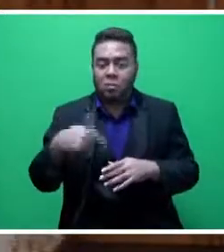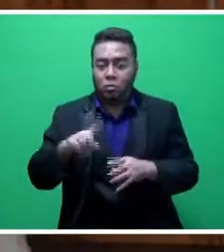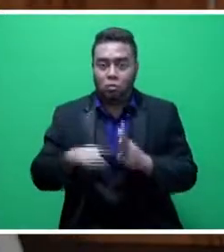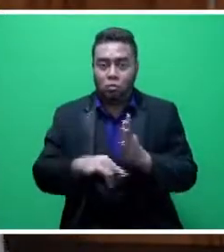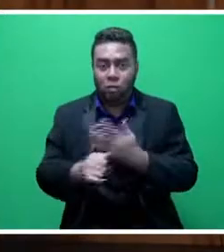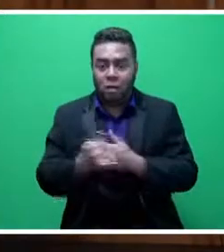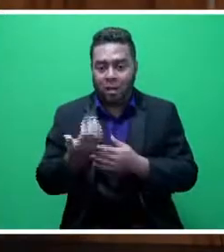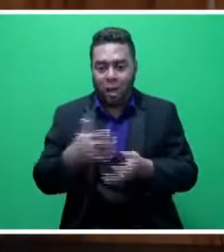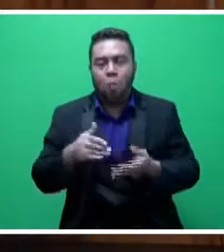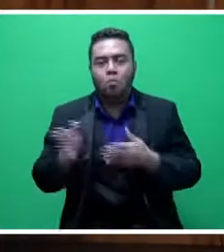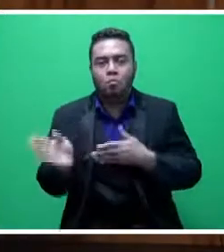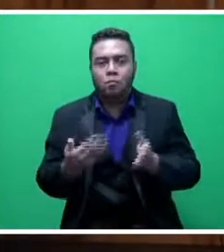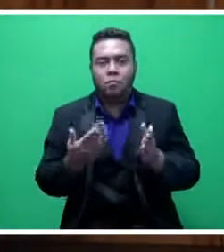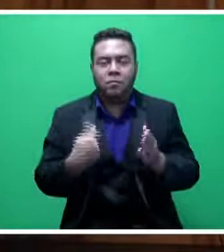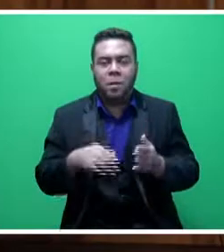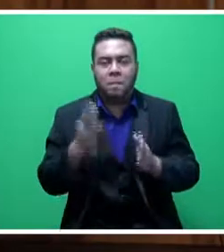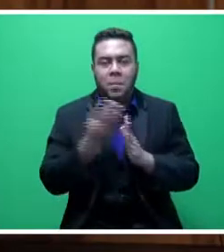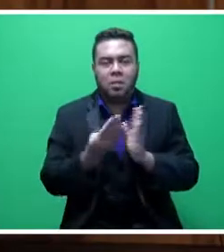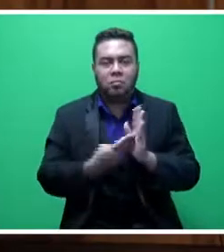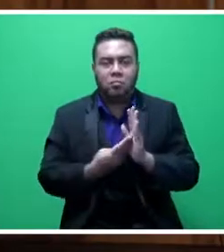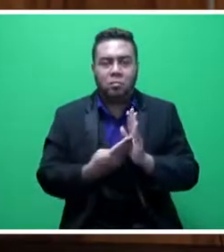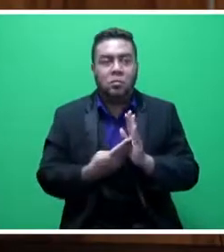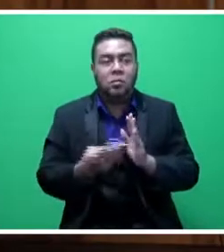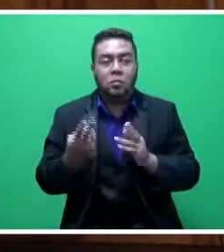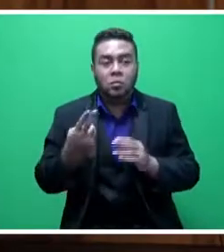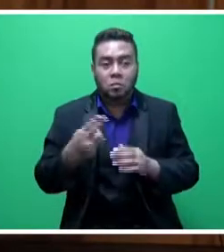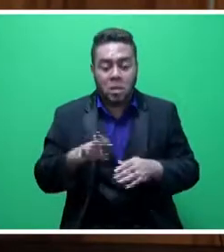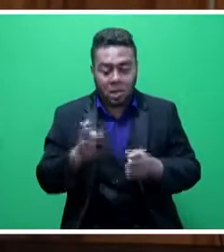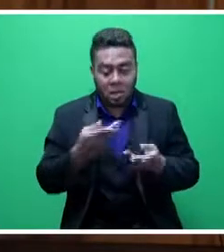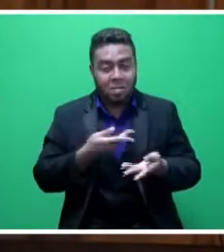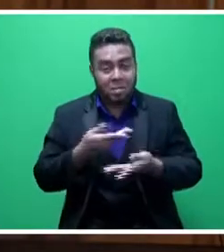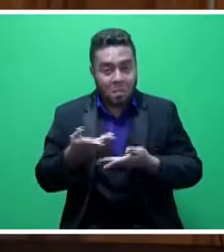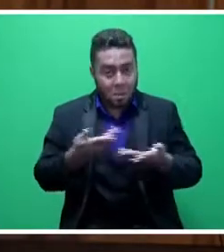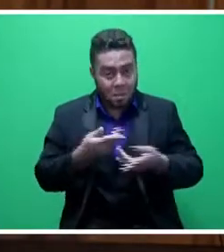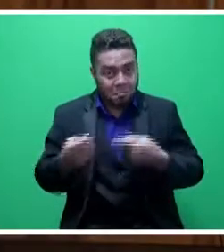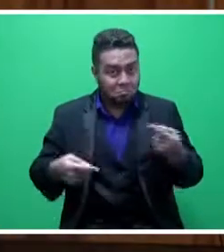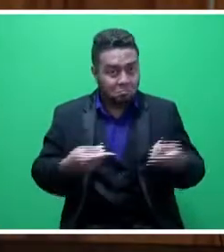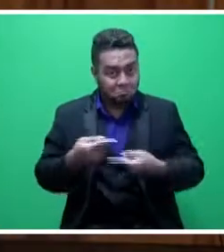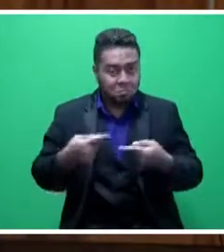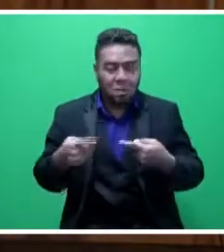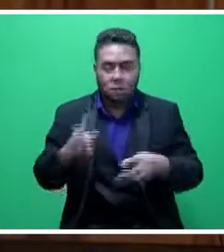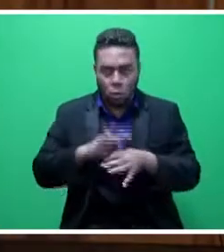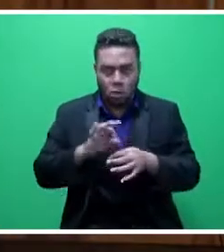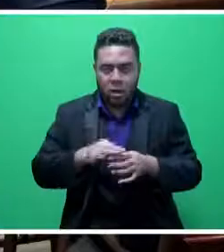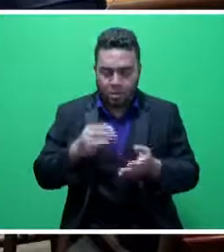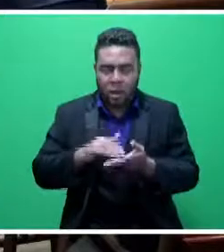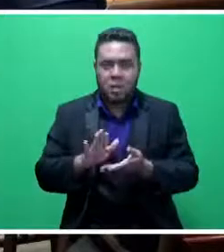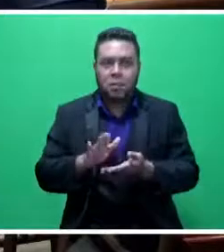the Telecommunications Budget Amendment Bill 2020 be debated, voted upon and be passed. Thank you, sir.